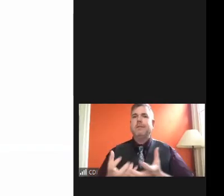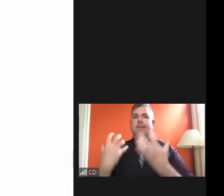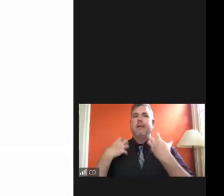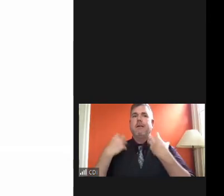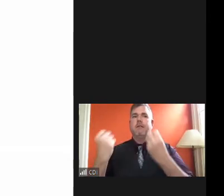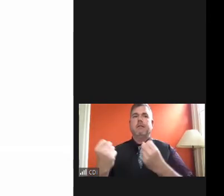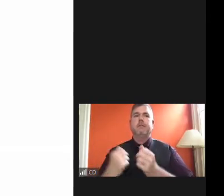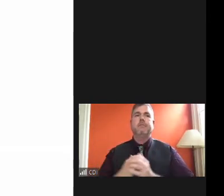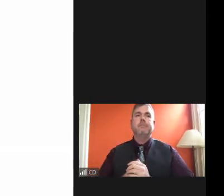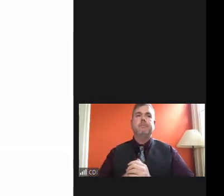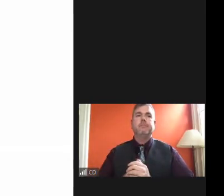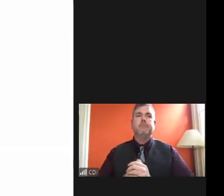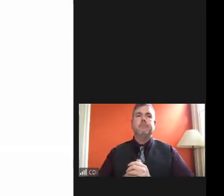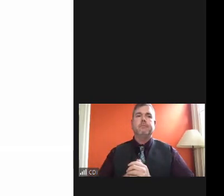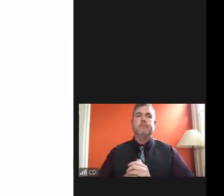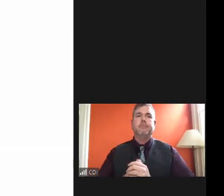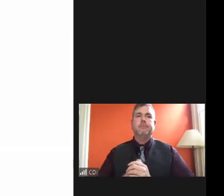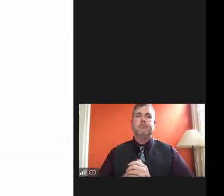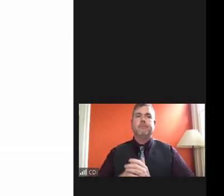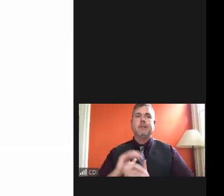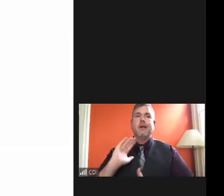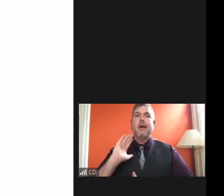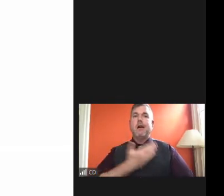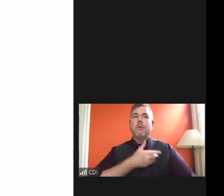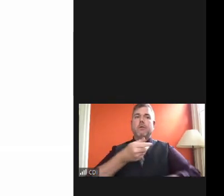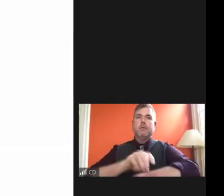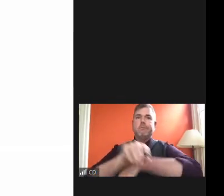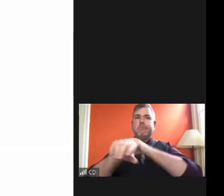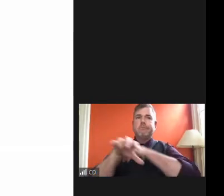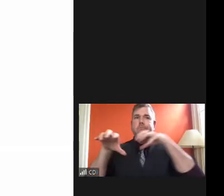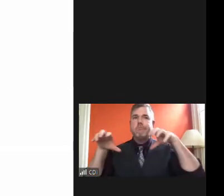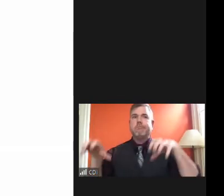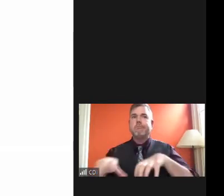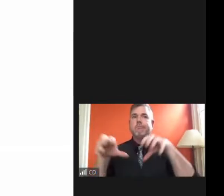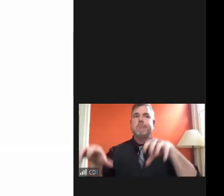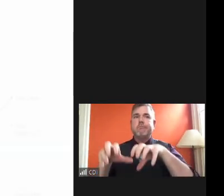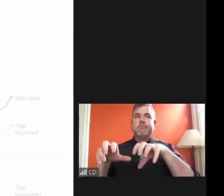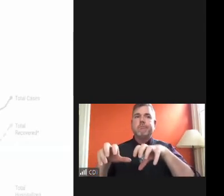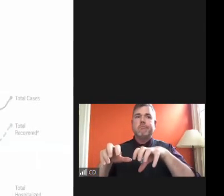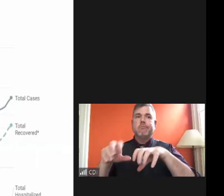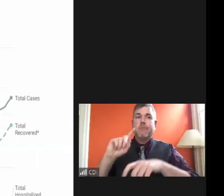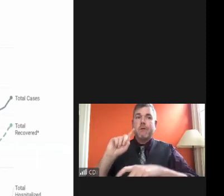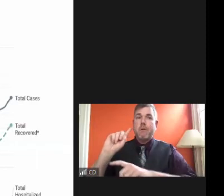the context the economic well-being and social well-being that is also so important for us to consider.